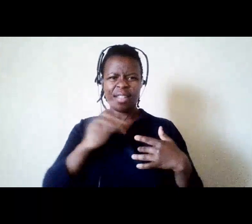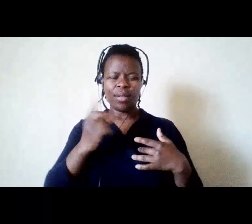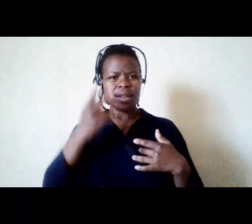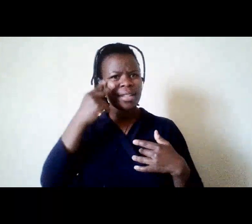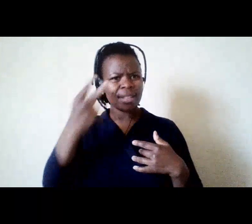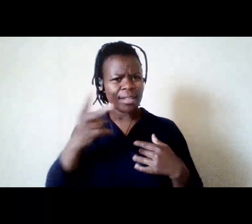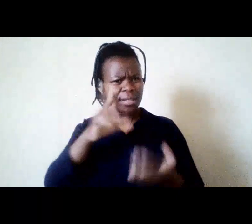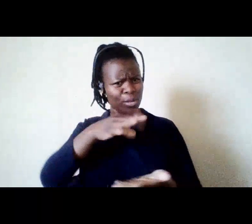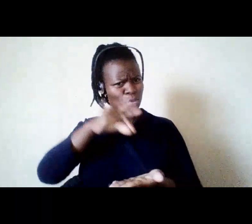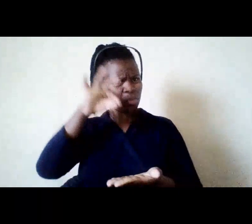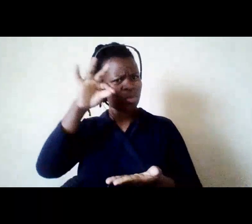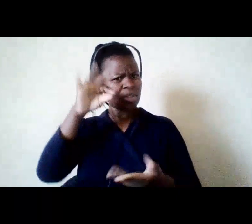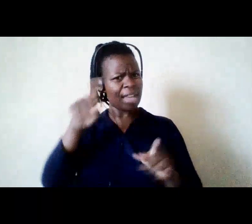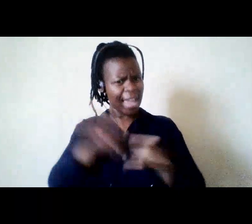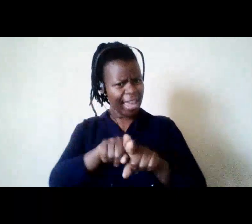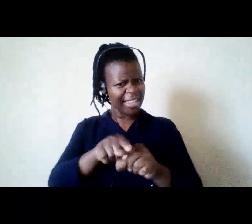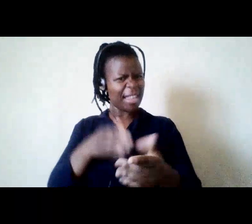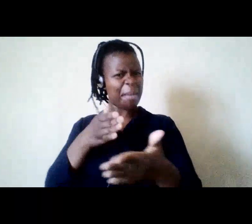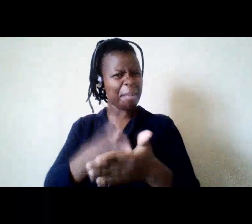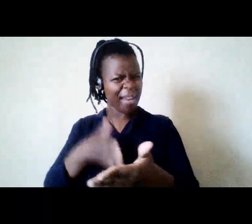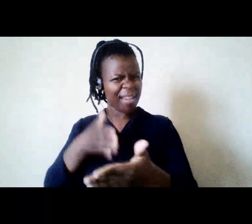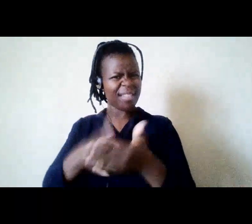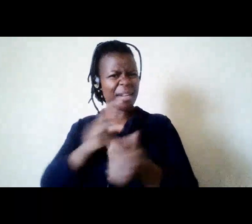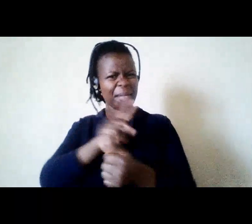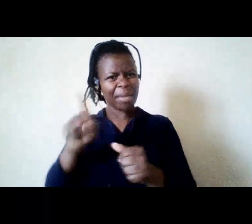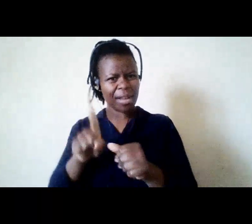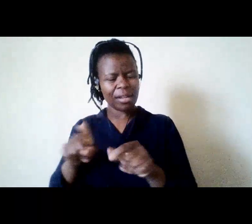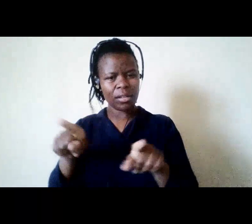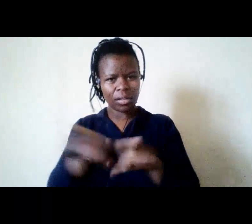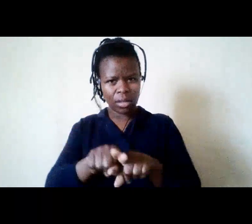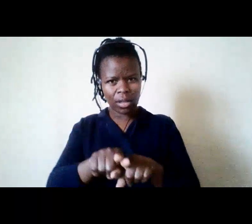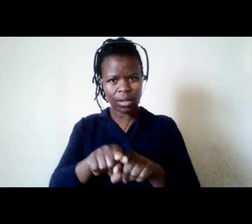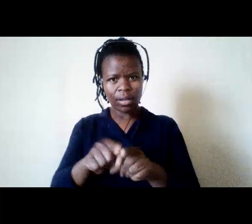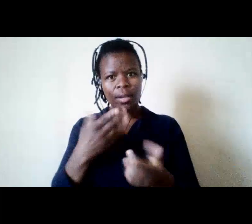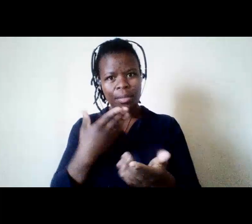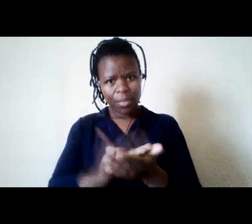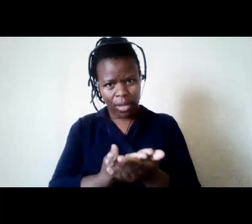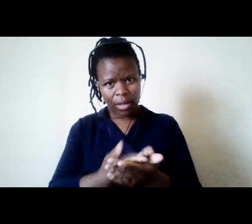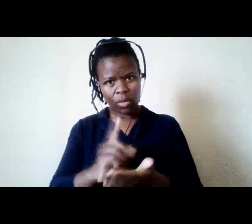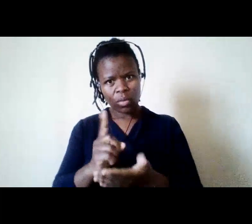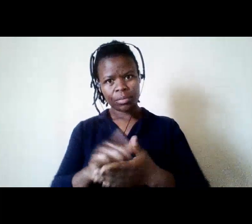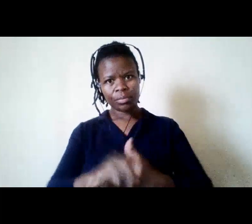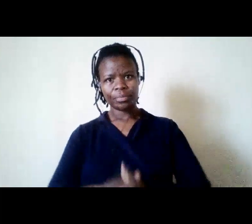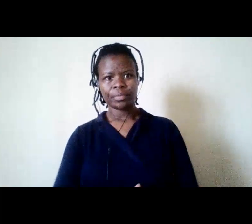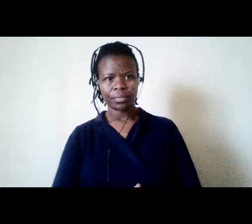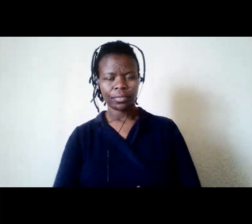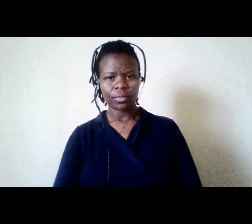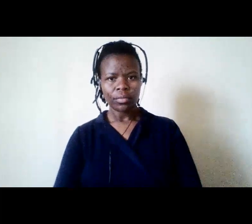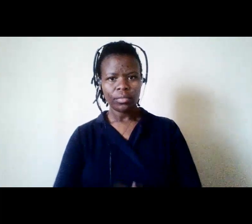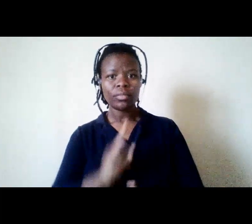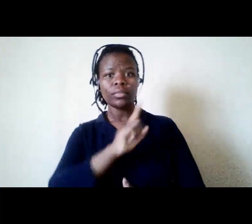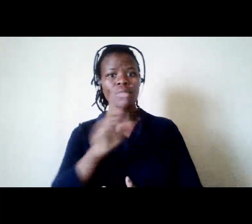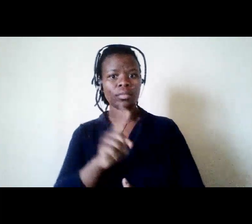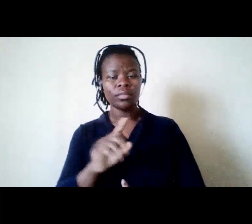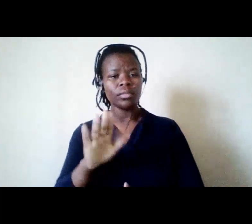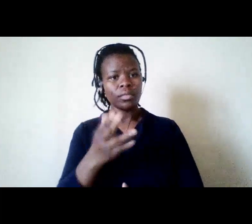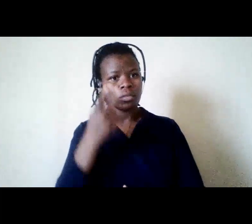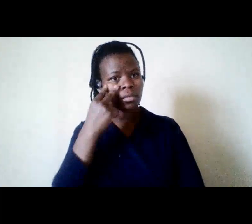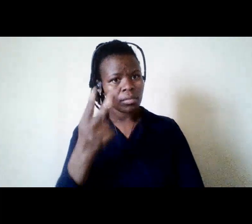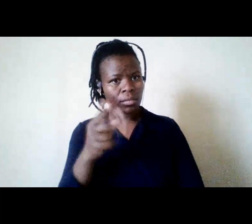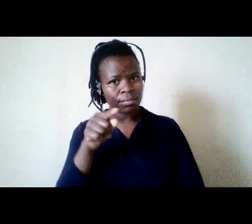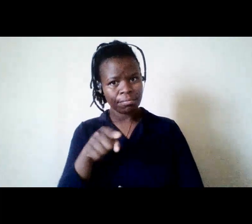spirituality as a barrier, but it can also be a facilitator, right? And if you look at Prof.